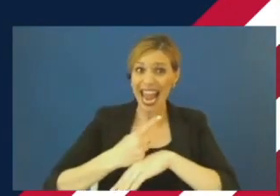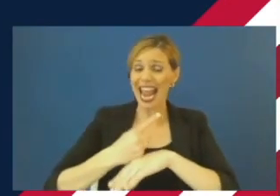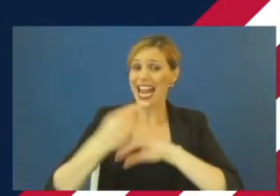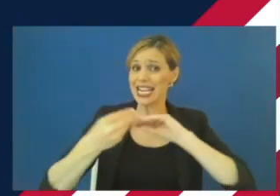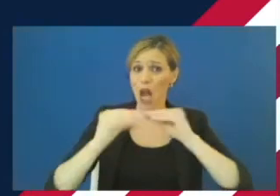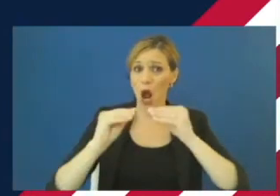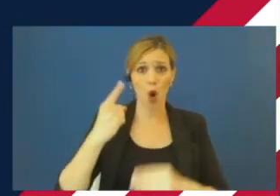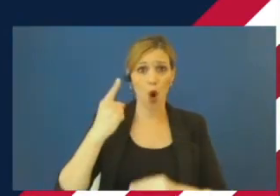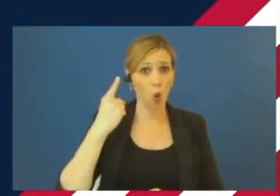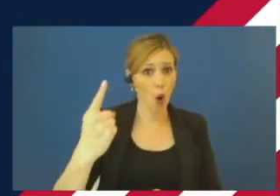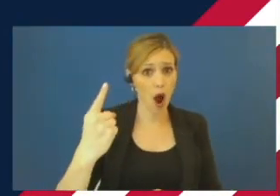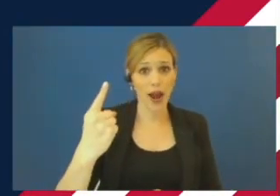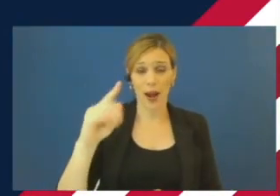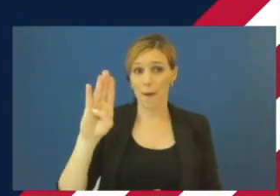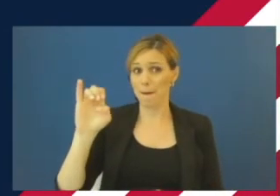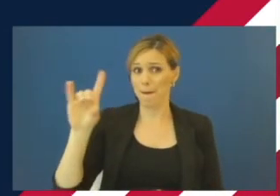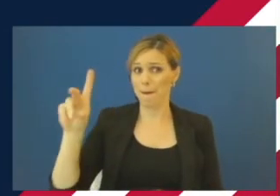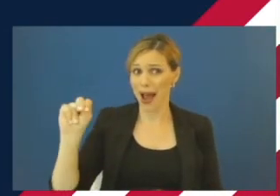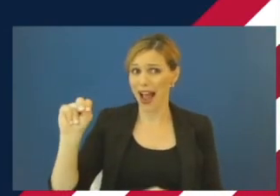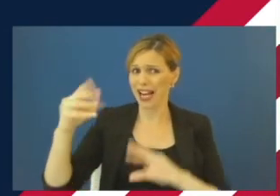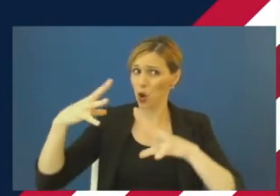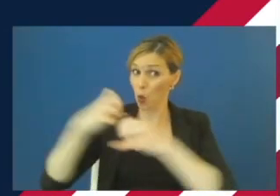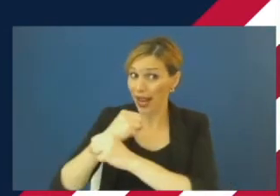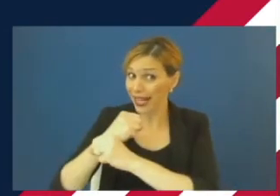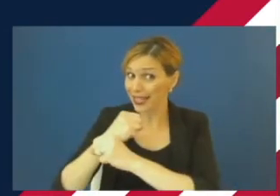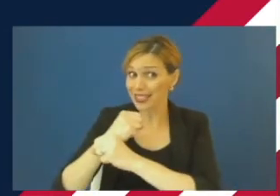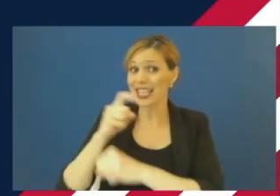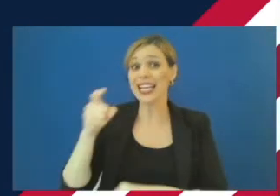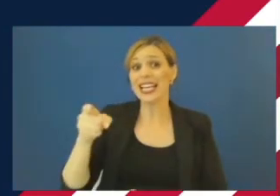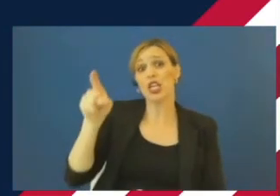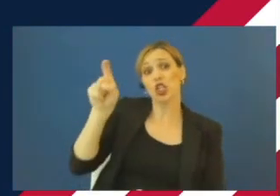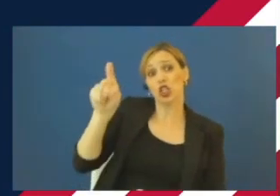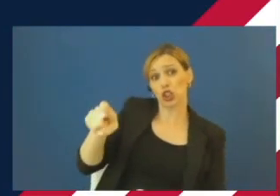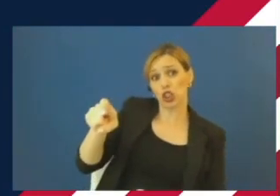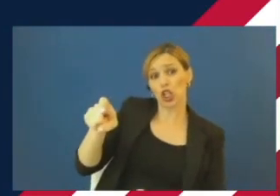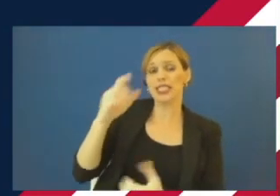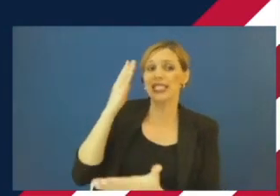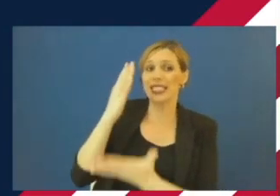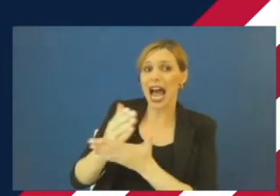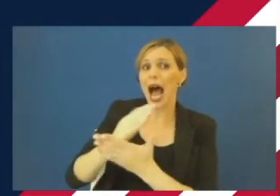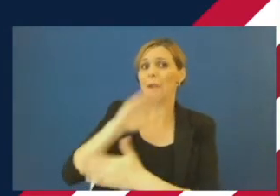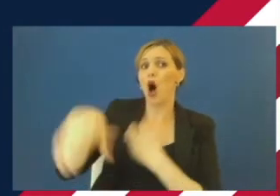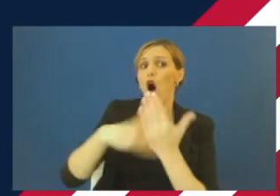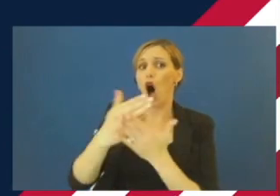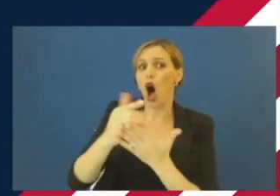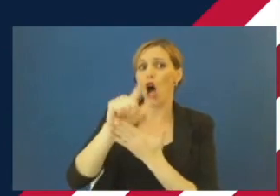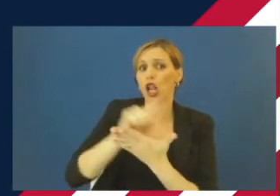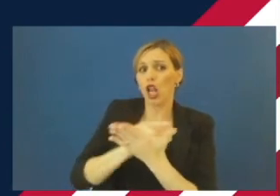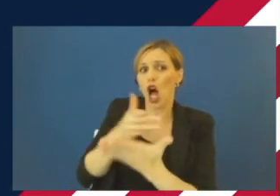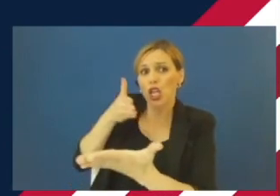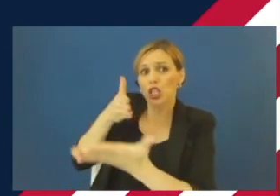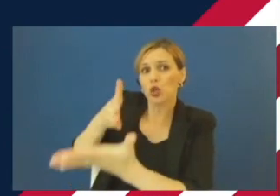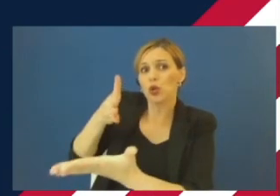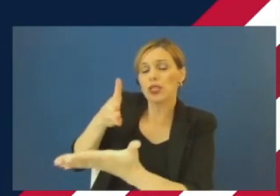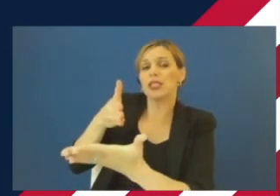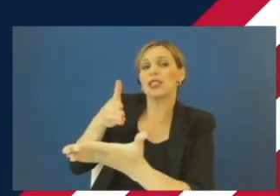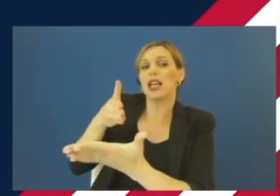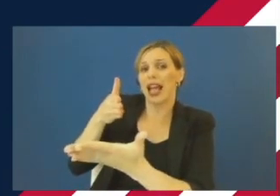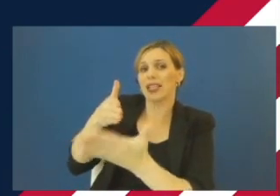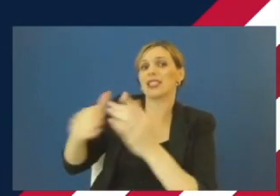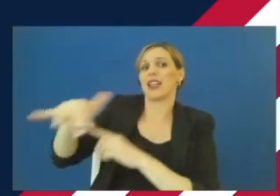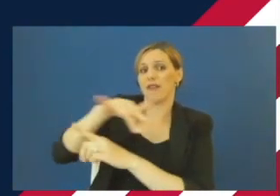of that stage, he should immediately stop any and all litigation and all rollbacks that are currently in the pipeline.